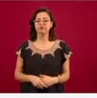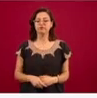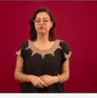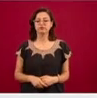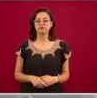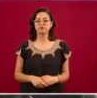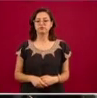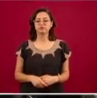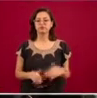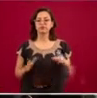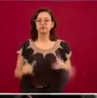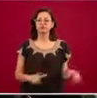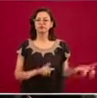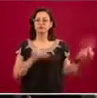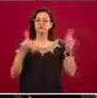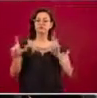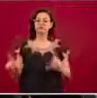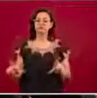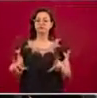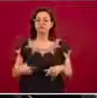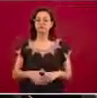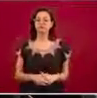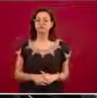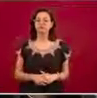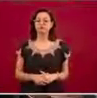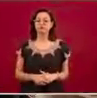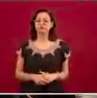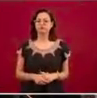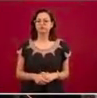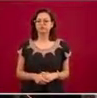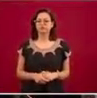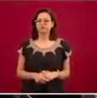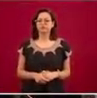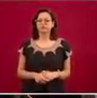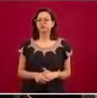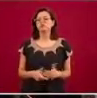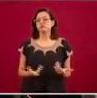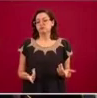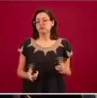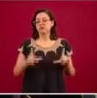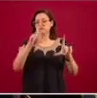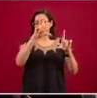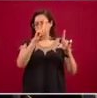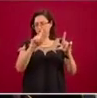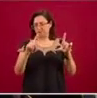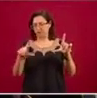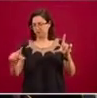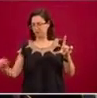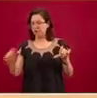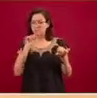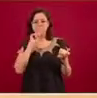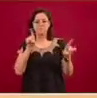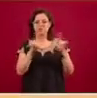well as the northern states like Baja California and Baja California Sur, they are